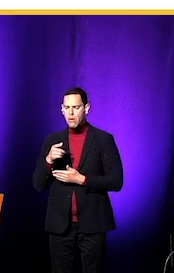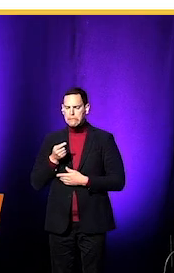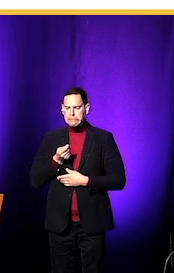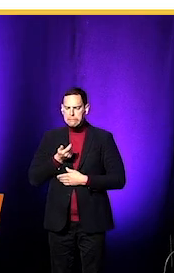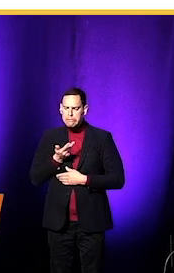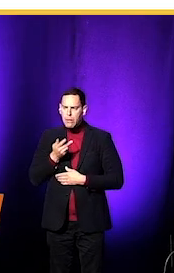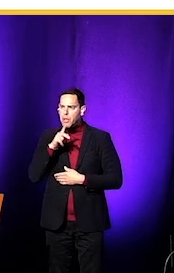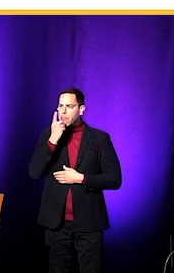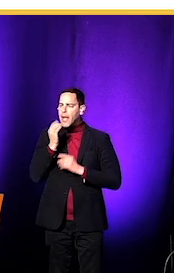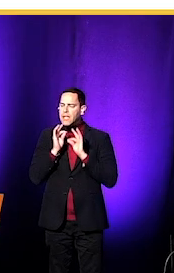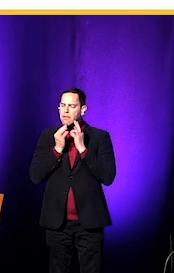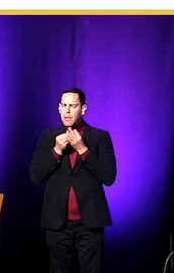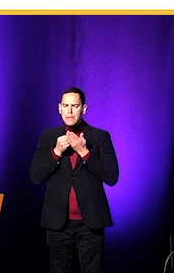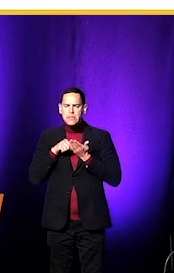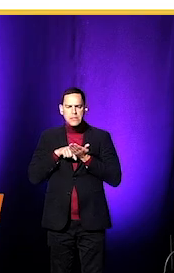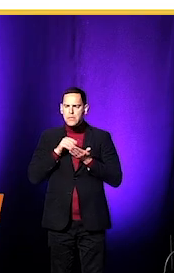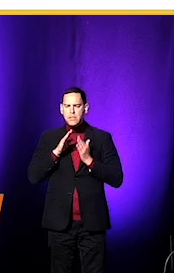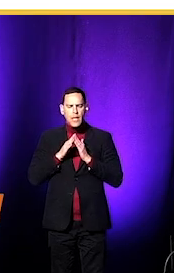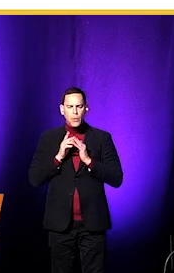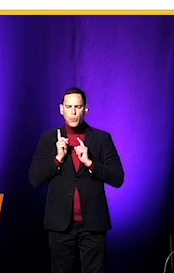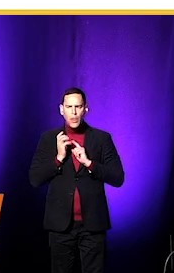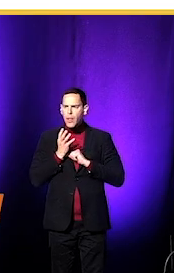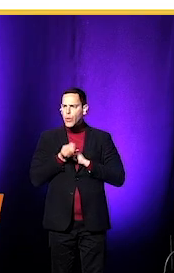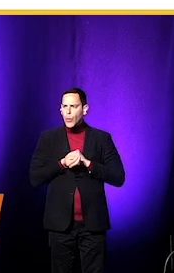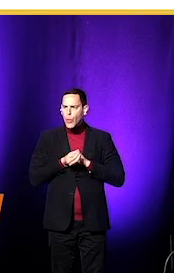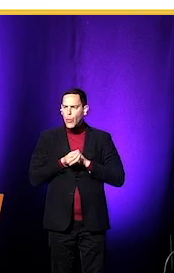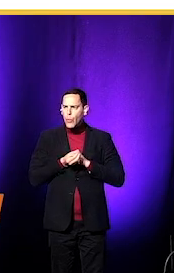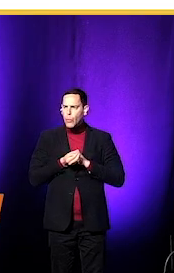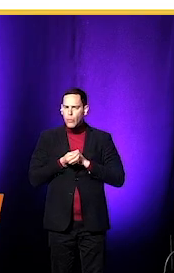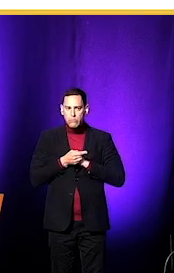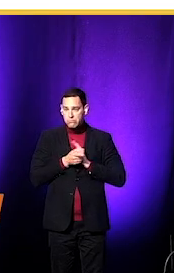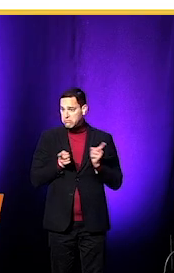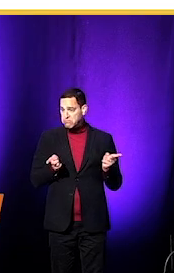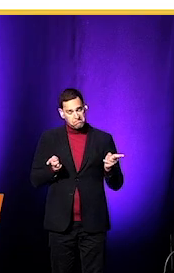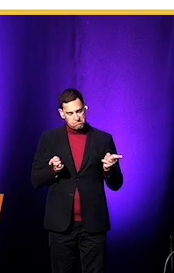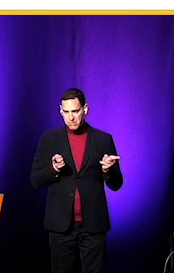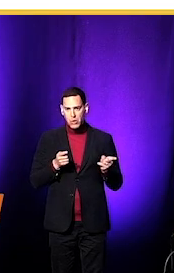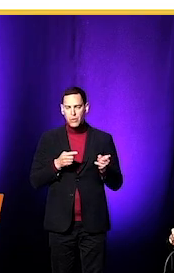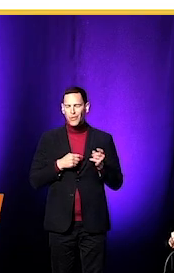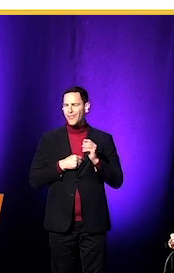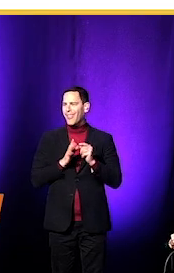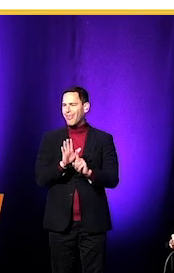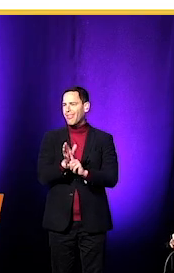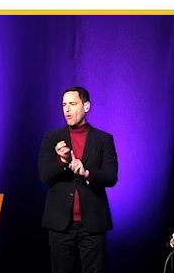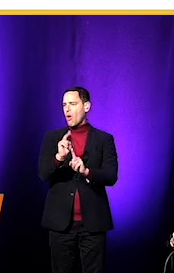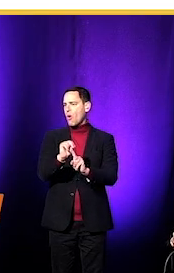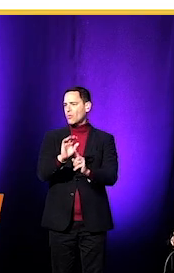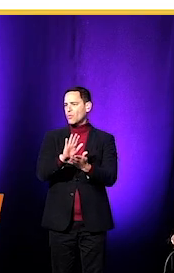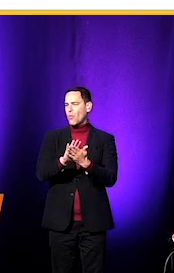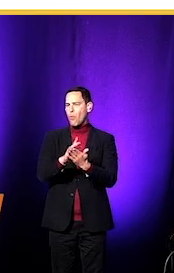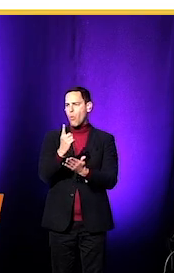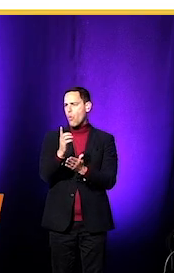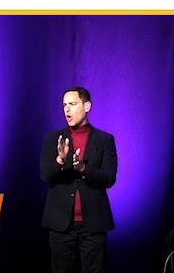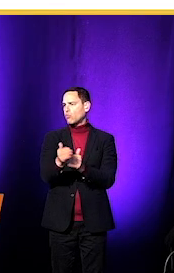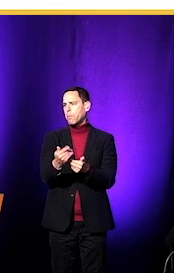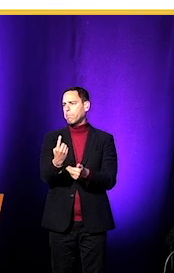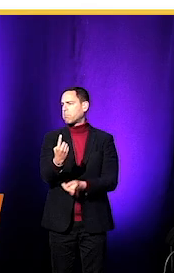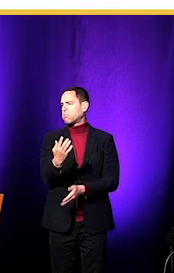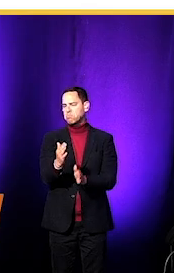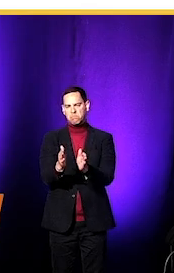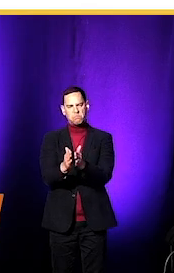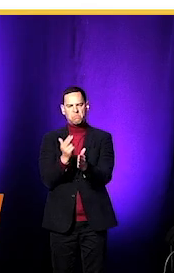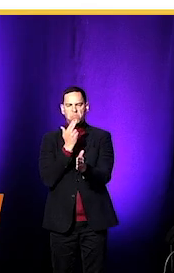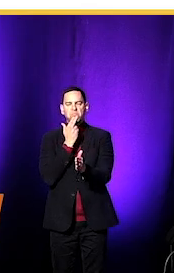a one-room school in our town where they were further segregated